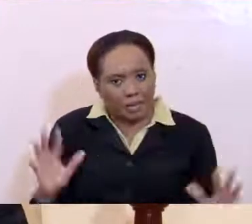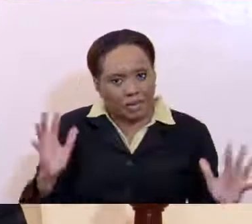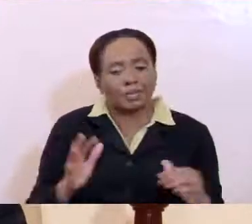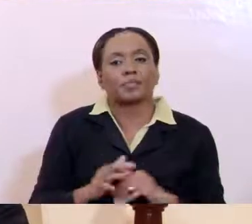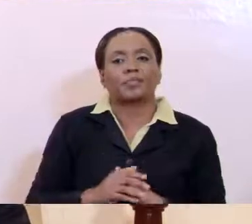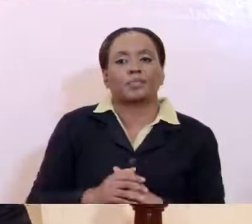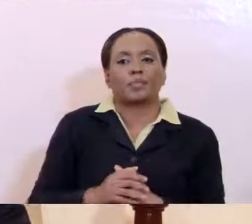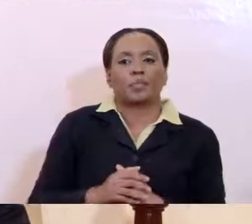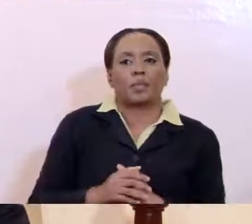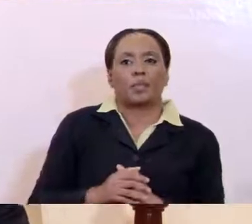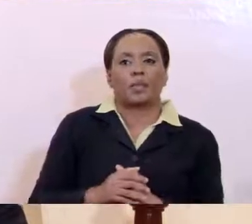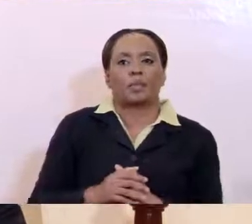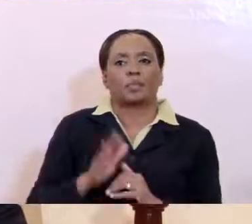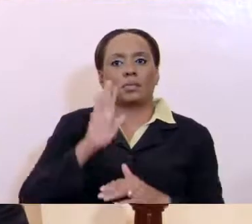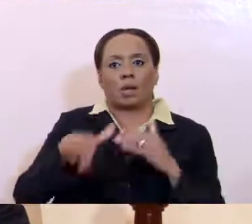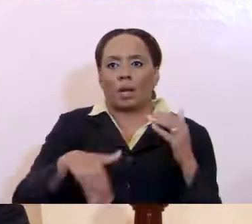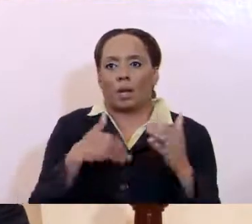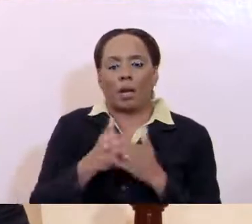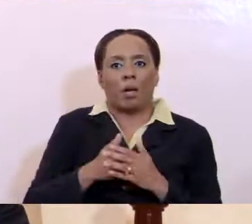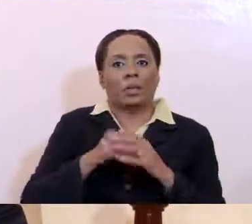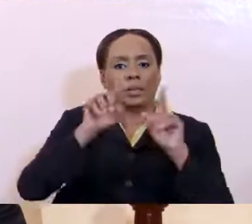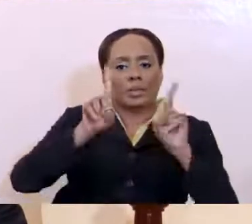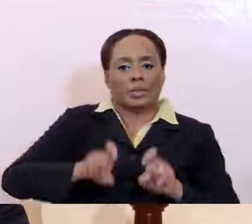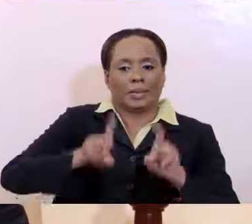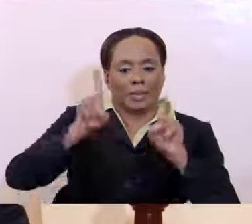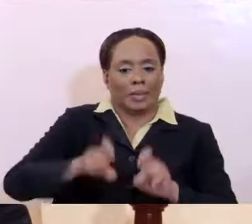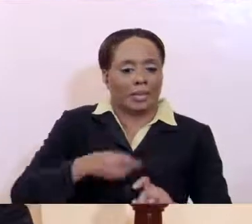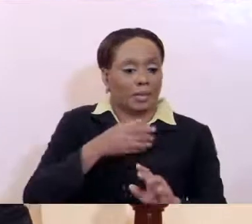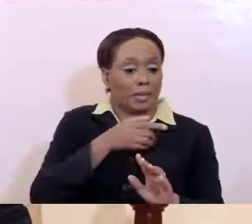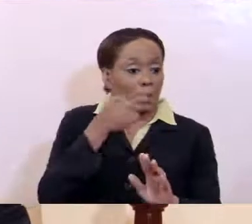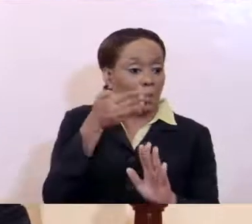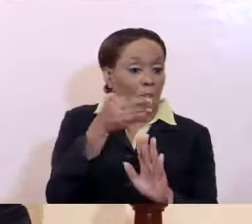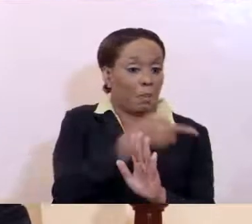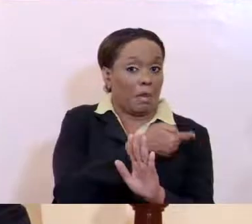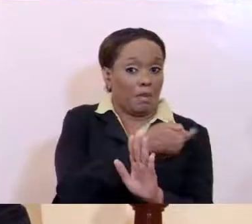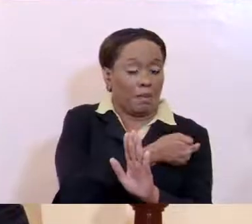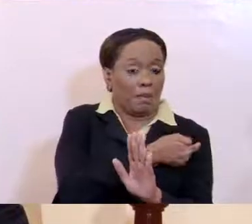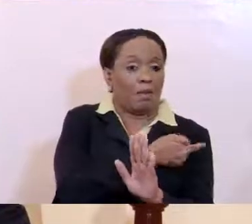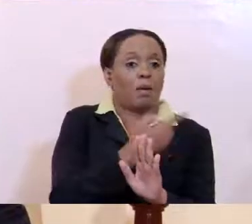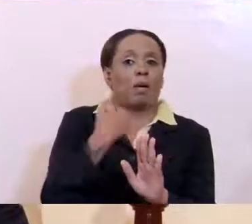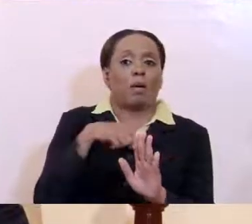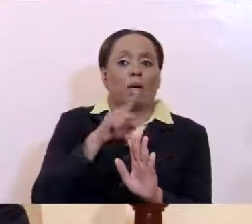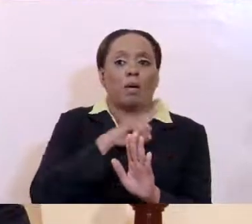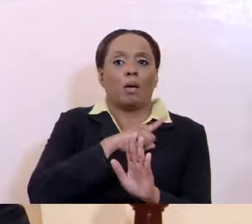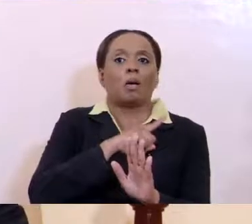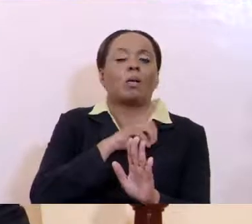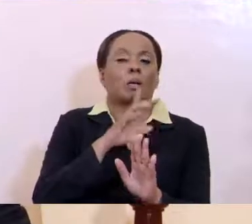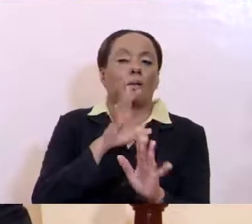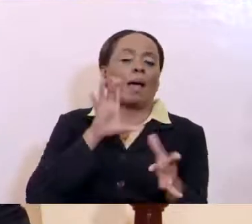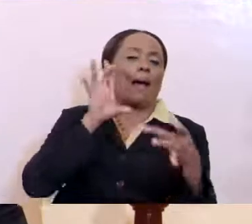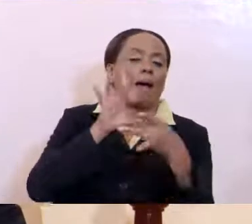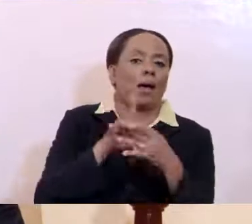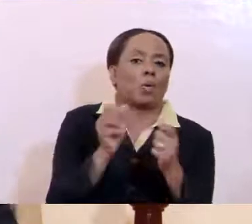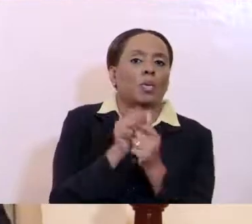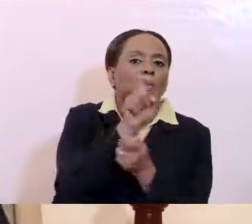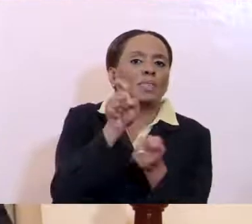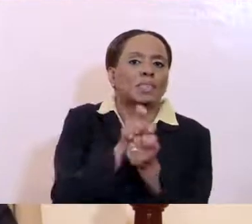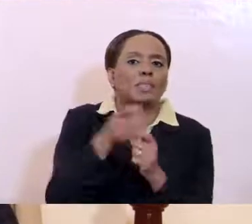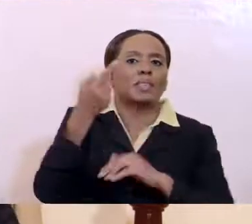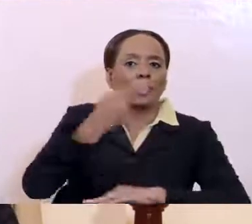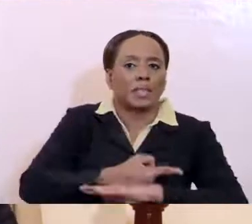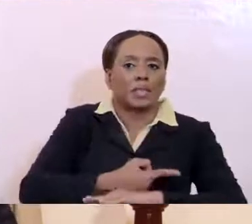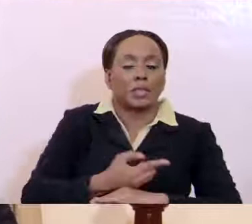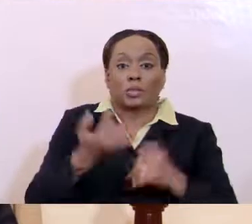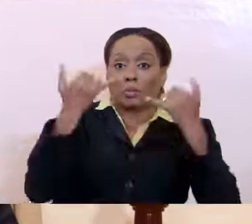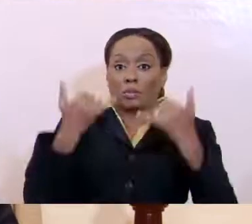the previous cases that we had diagnosed, we've assigned them to the days that they were tested. So that is how we're able to get